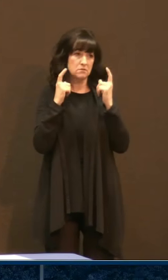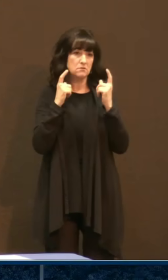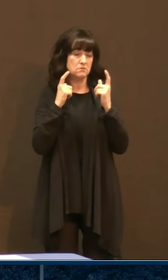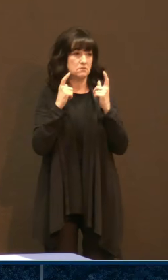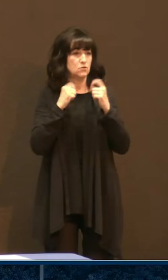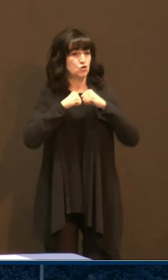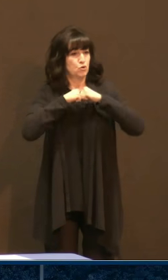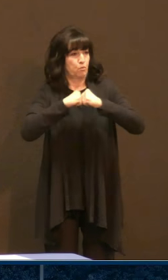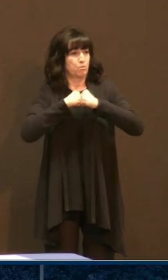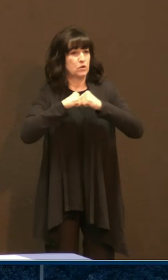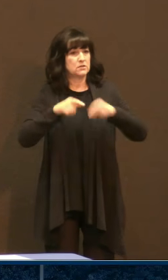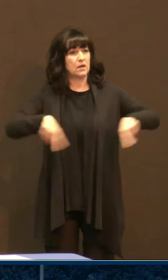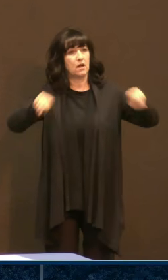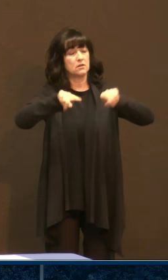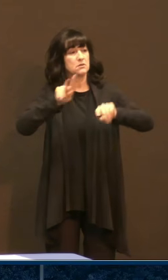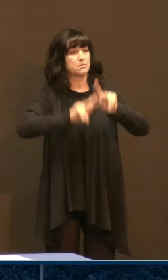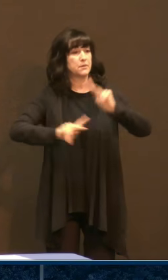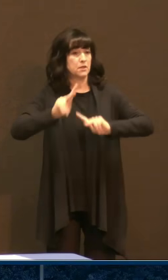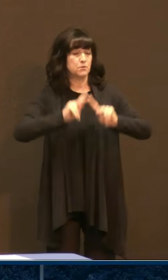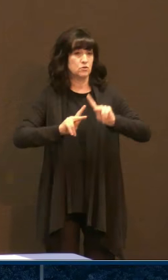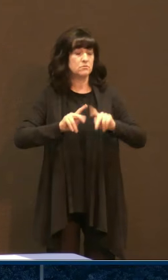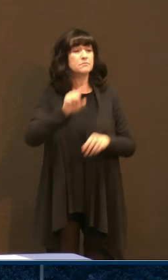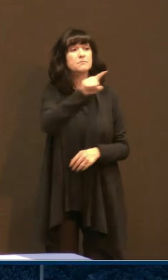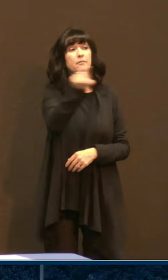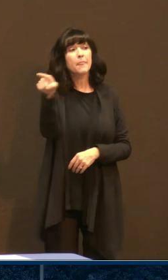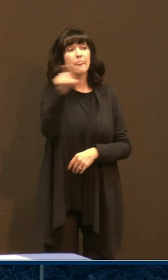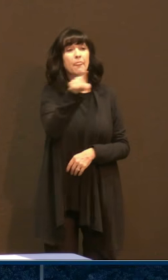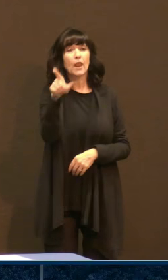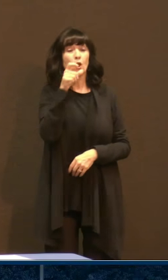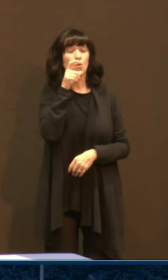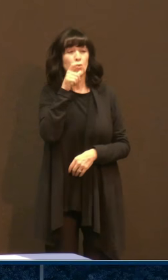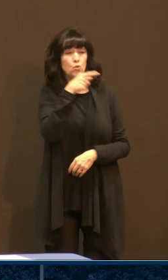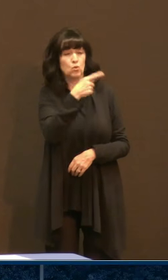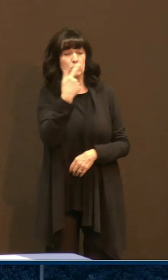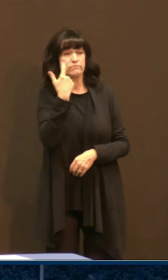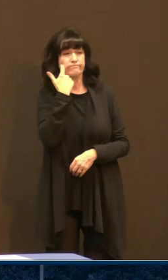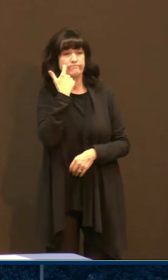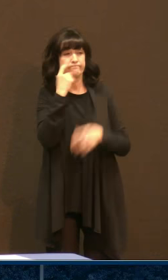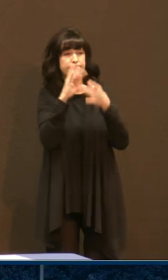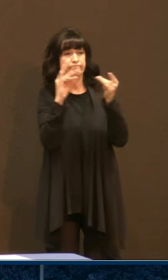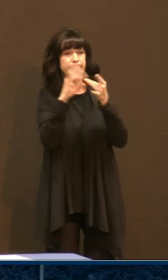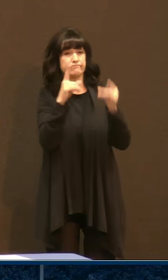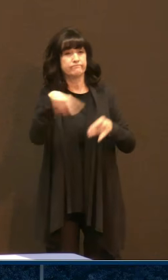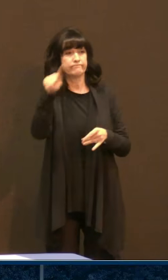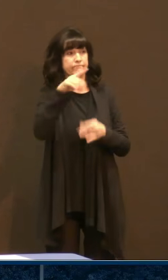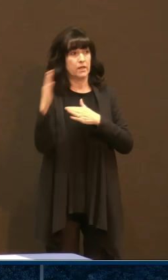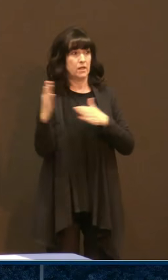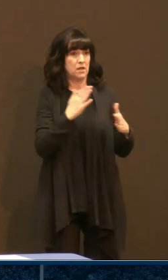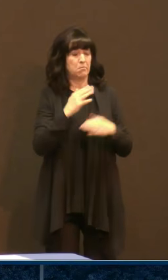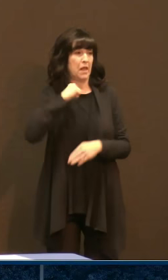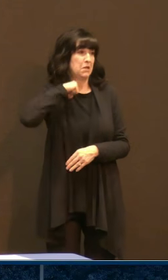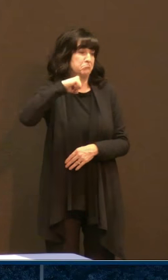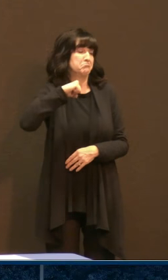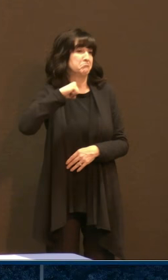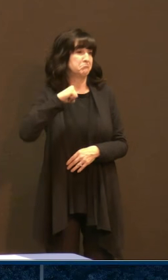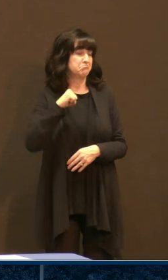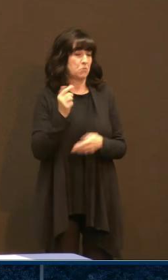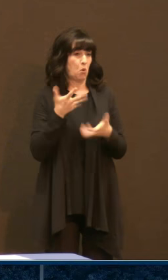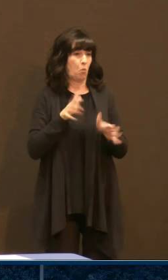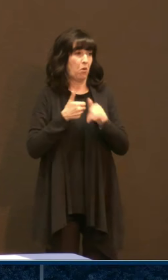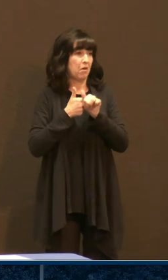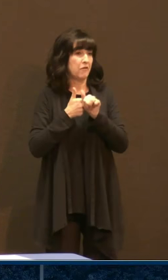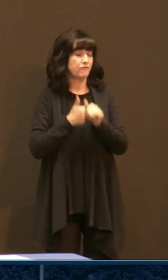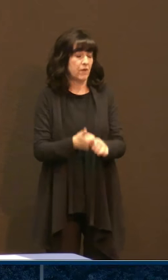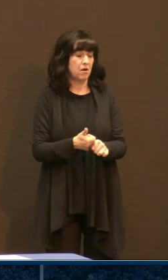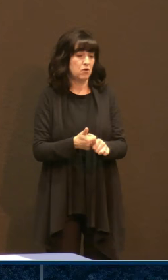say to those businesses who would think about defying it, that the best thing that we can do now and in the